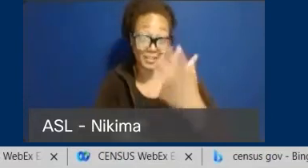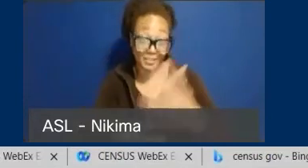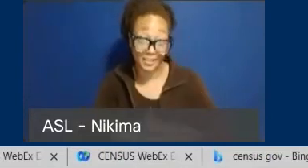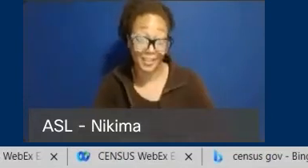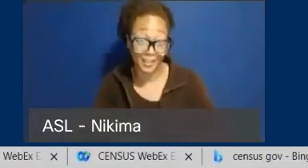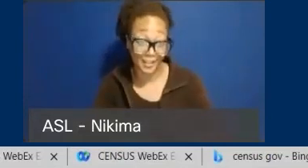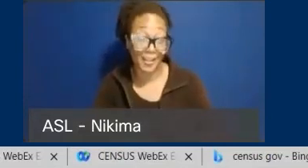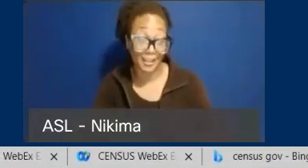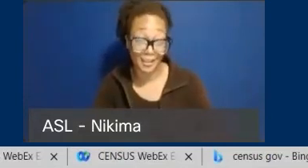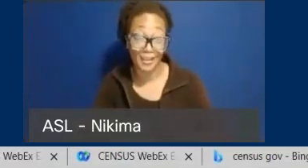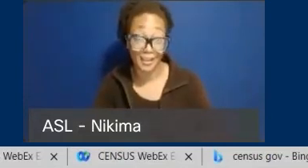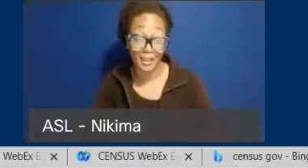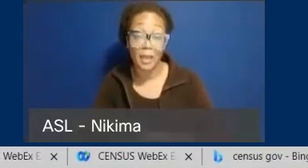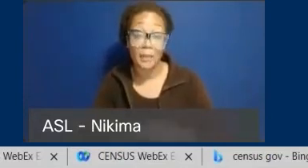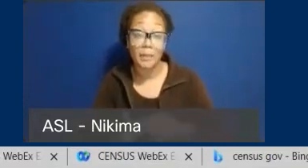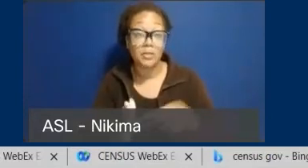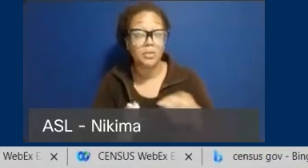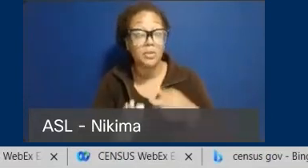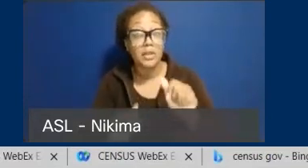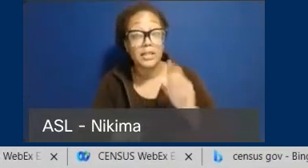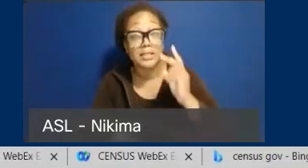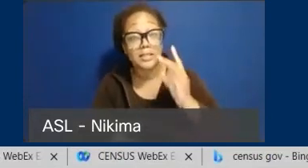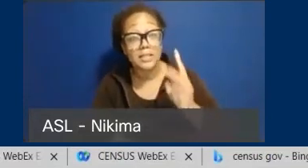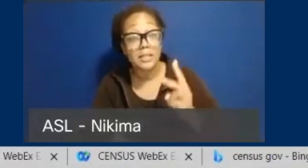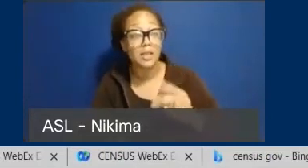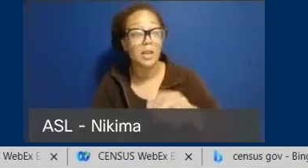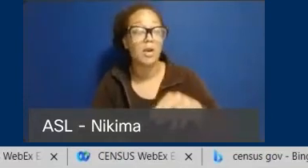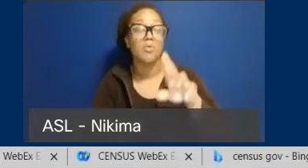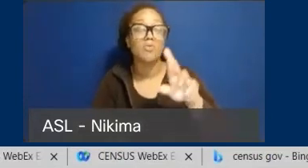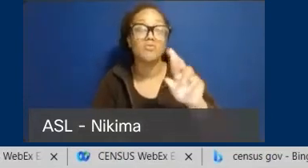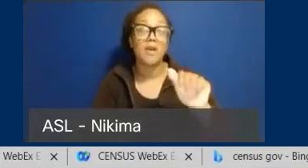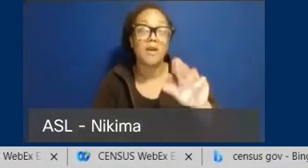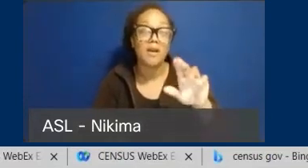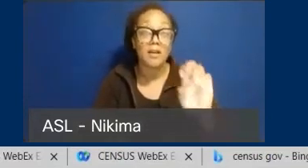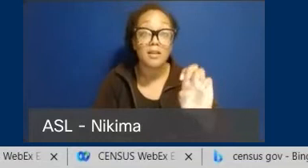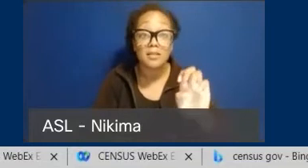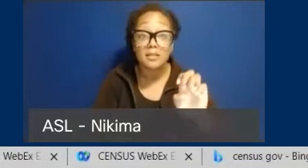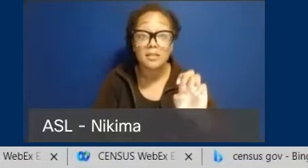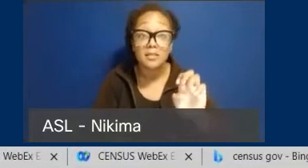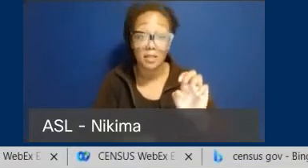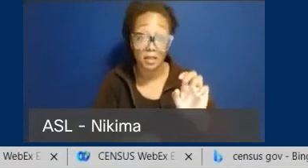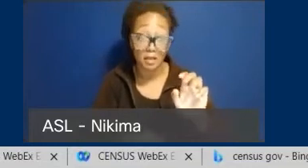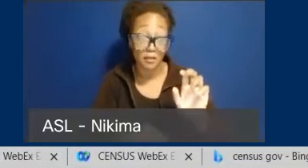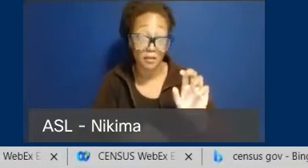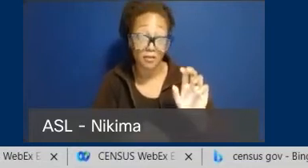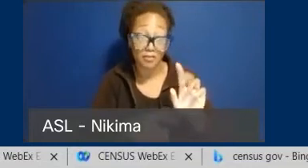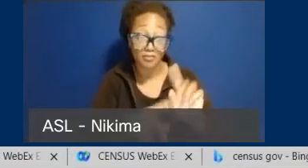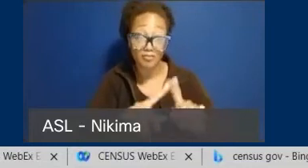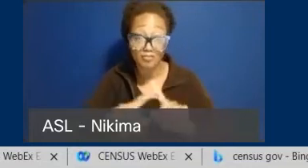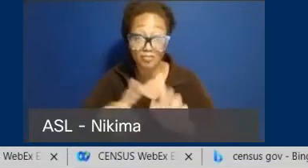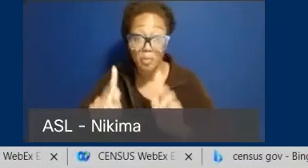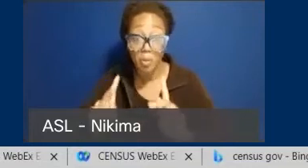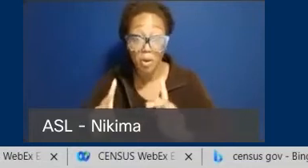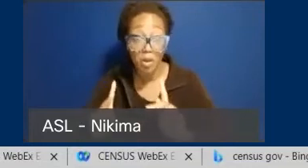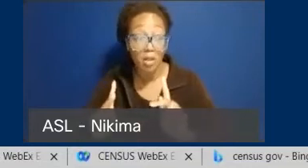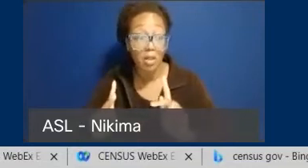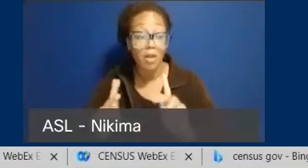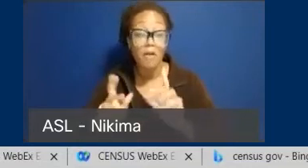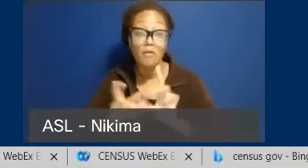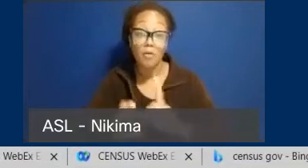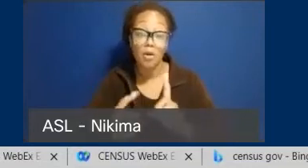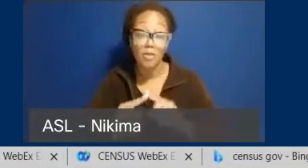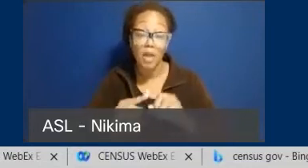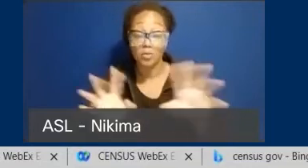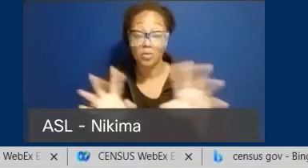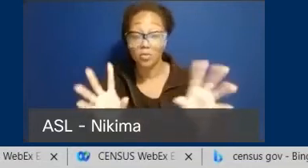So you can see the race of persons for the total population in